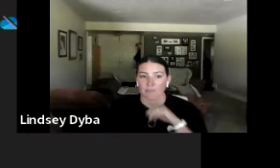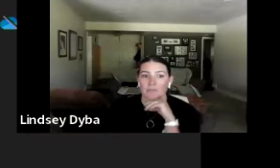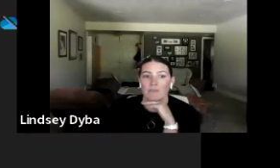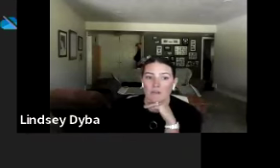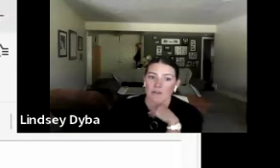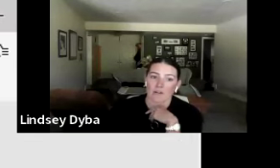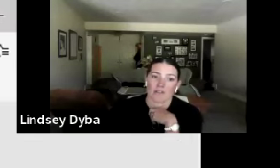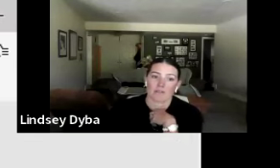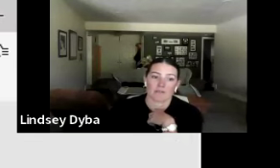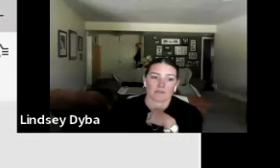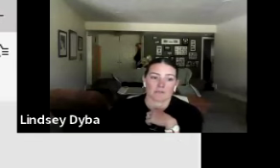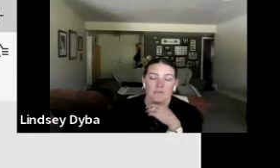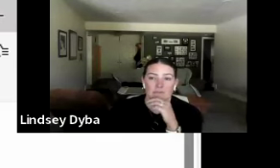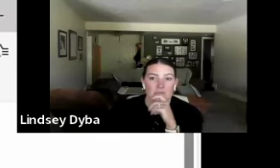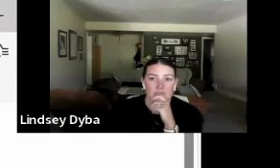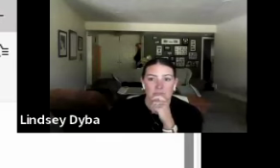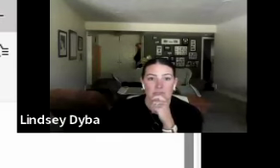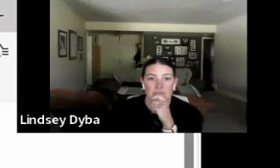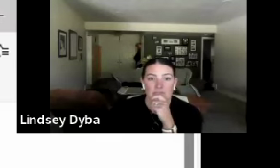right now.